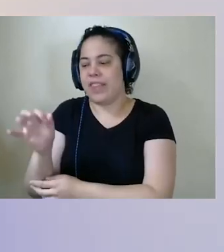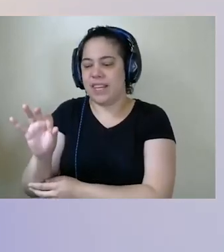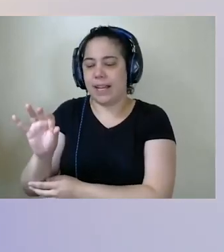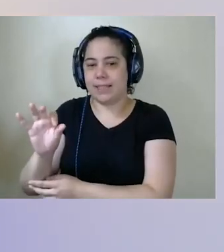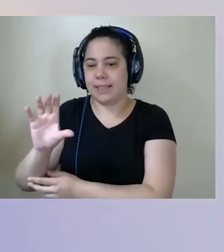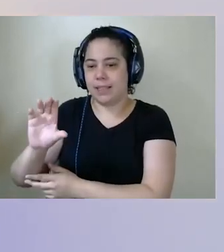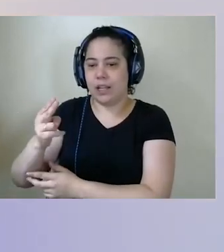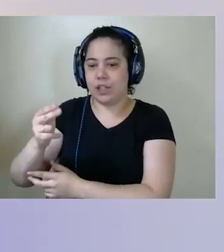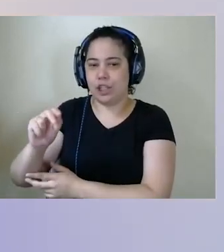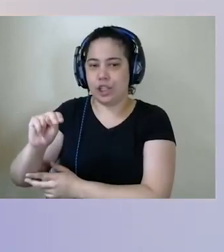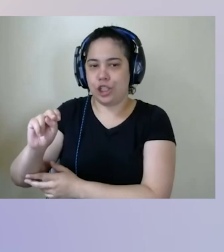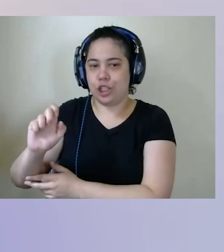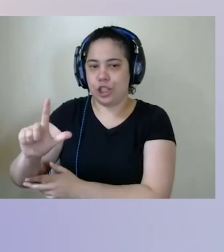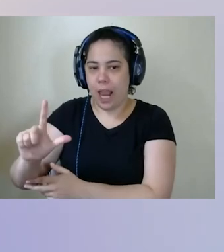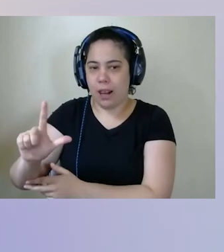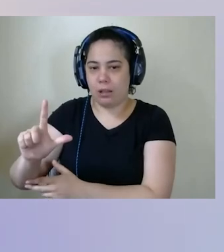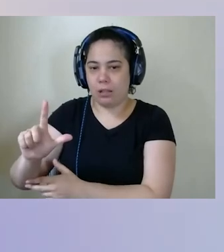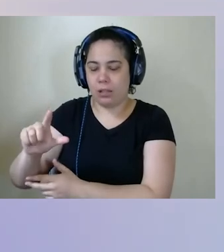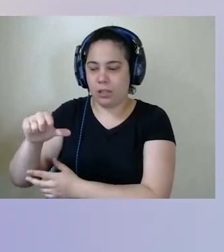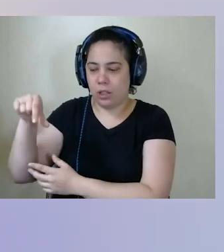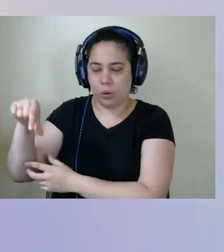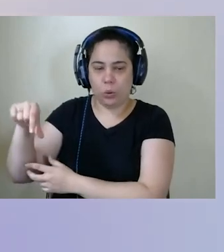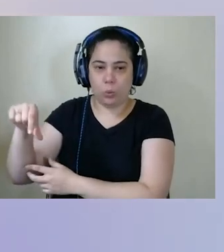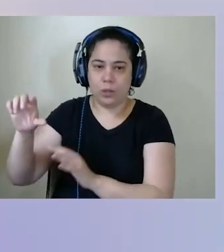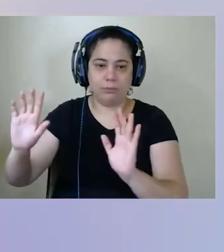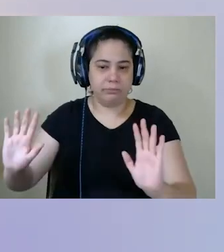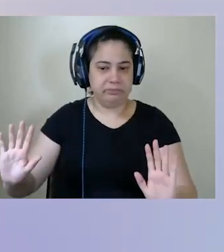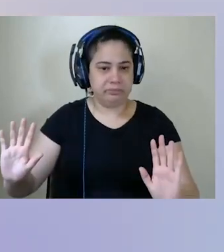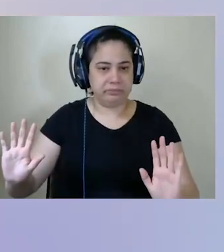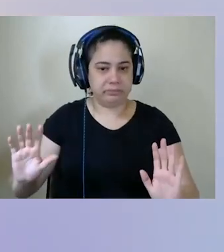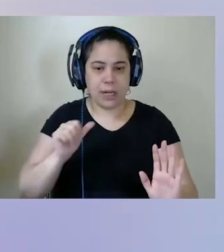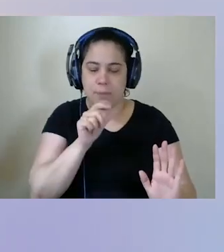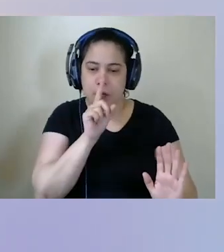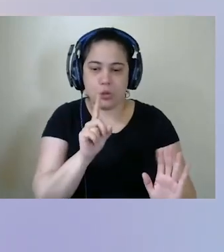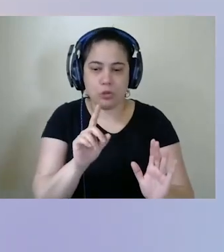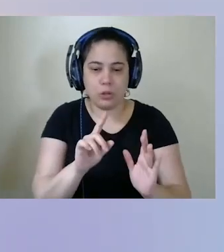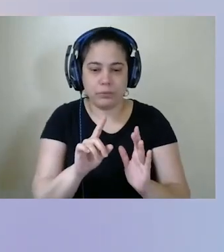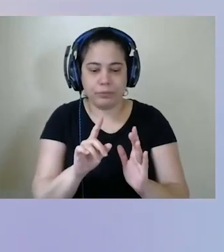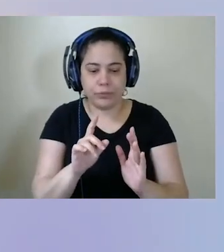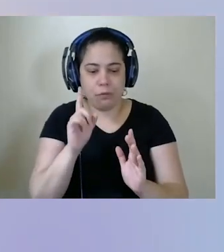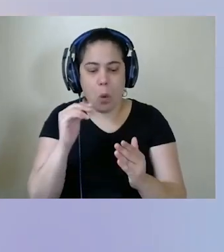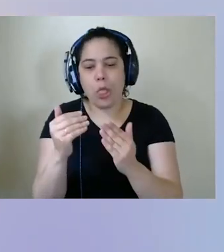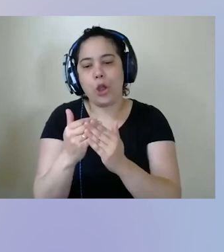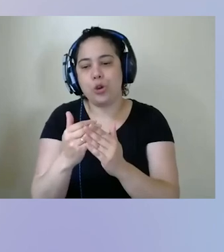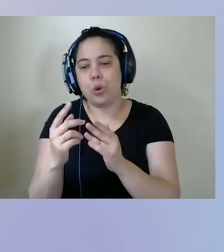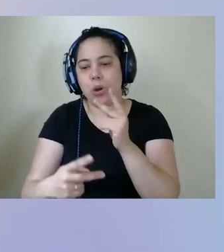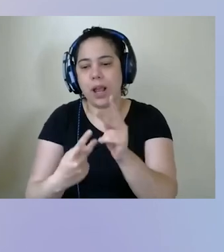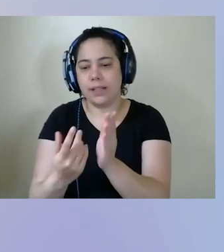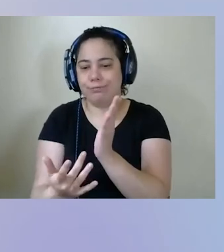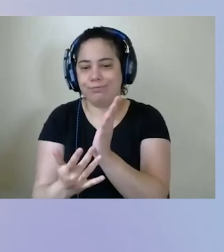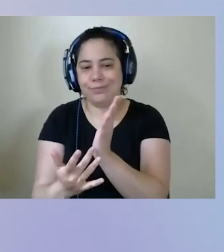case. I don't know so much about other emerging approaches, but I don't think that the standard cue